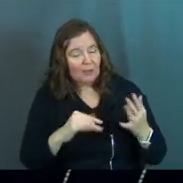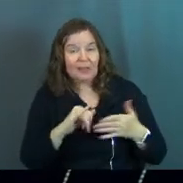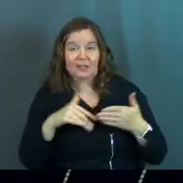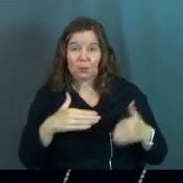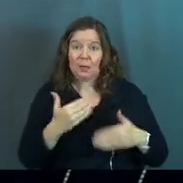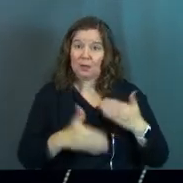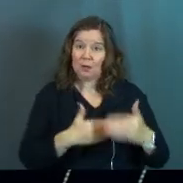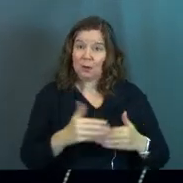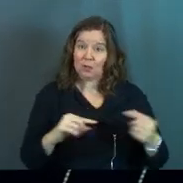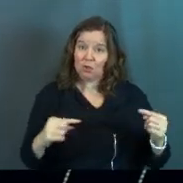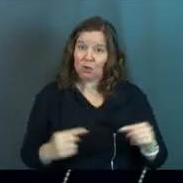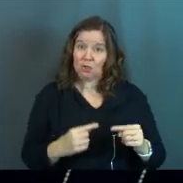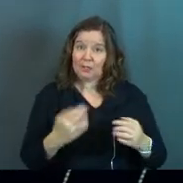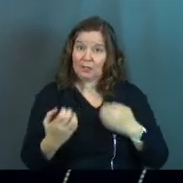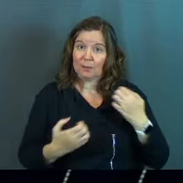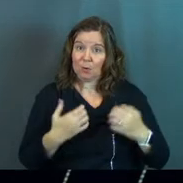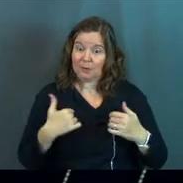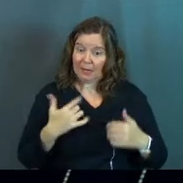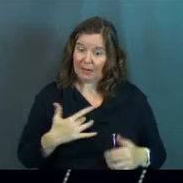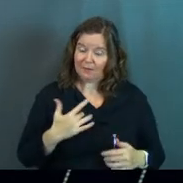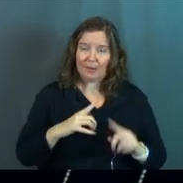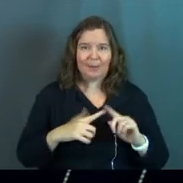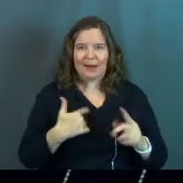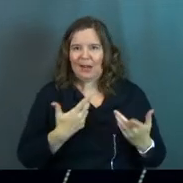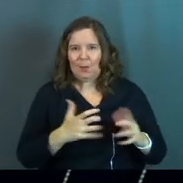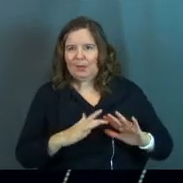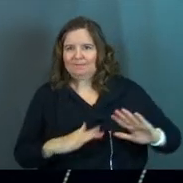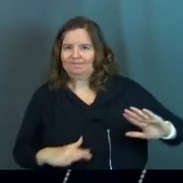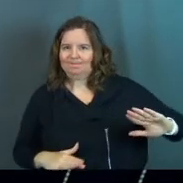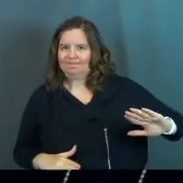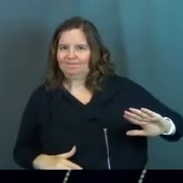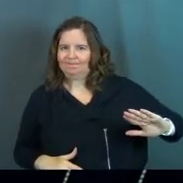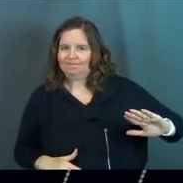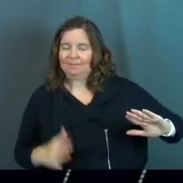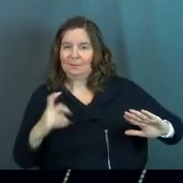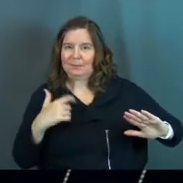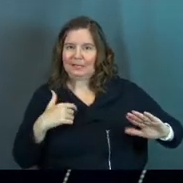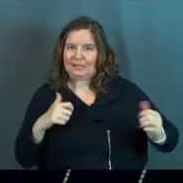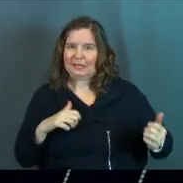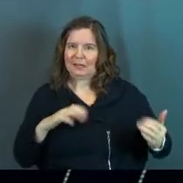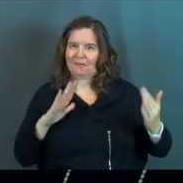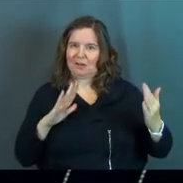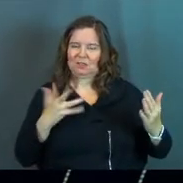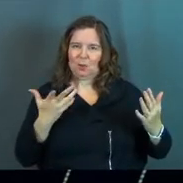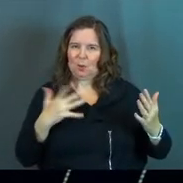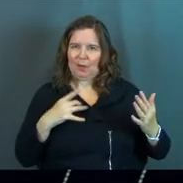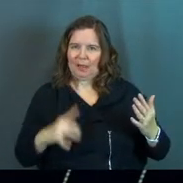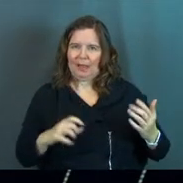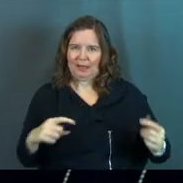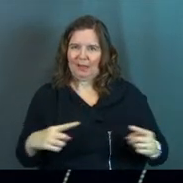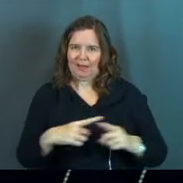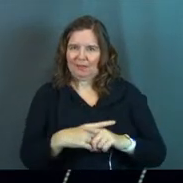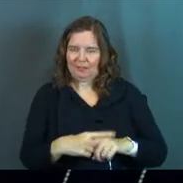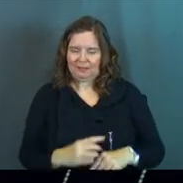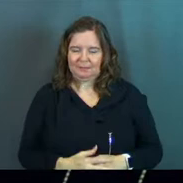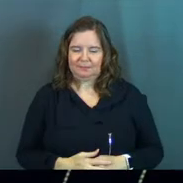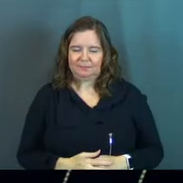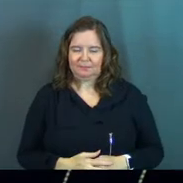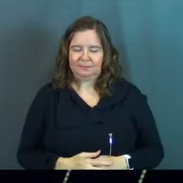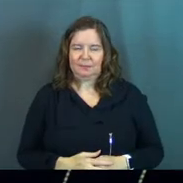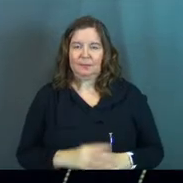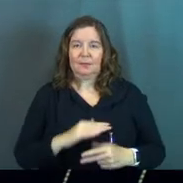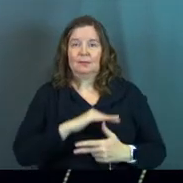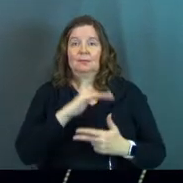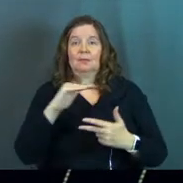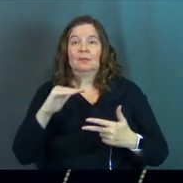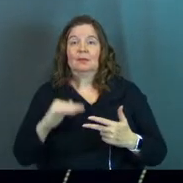a way to process the hurt and the emotion that I'm feeling, but I don't want to do it because it's confrontational. We don't like conflict.